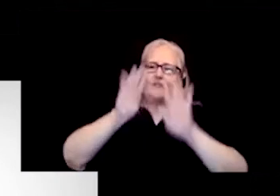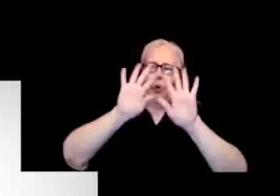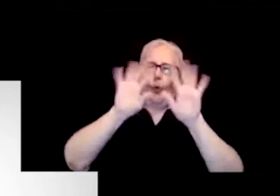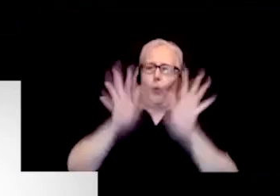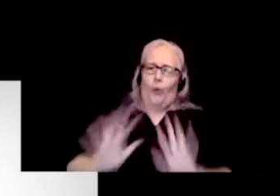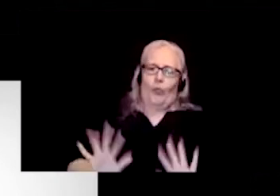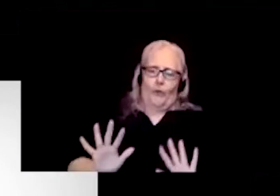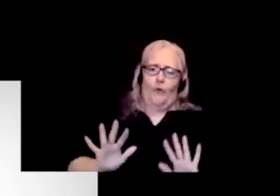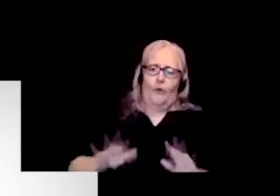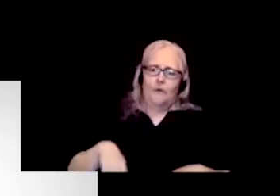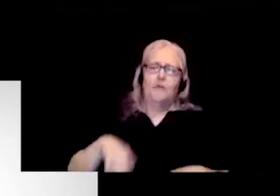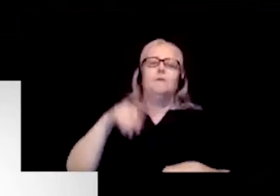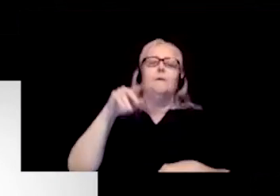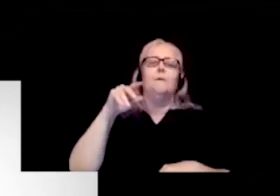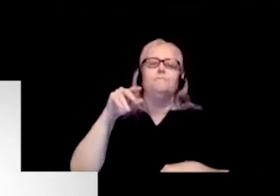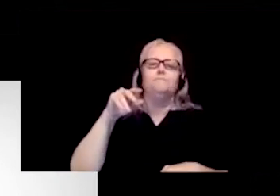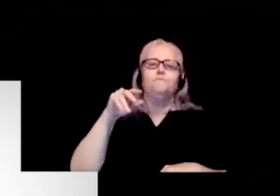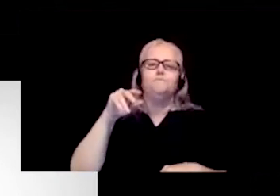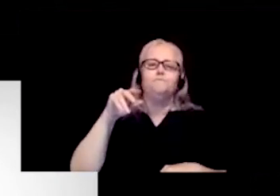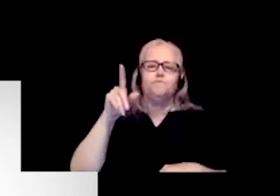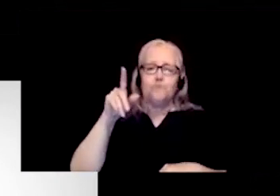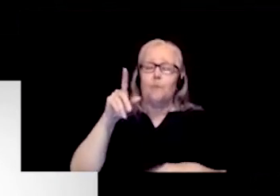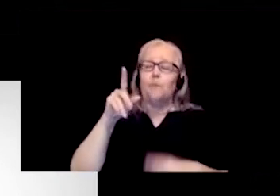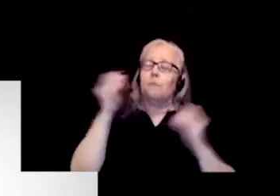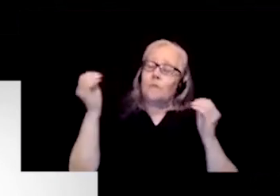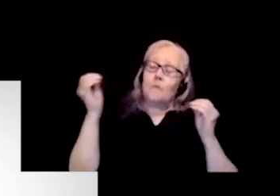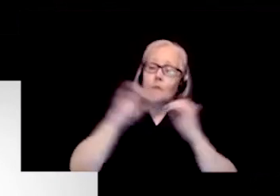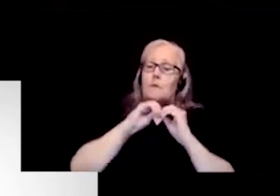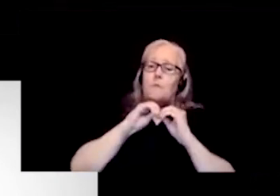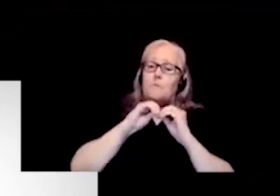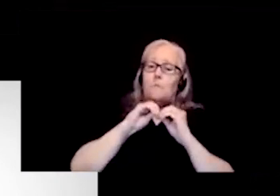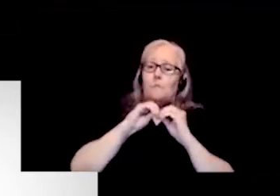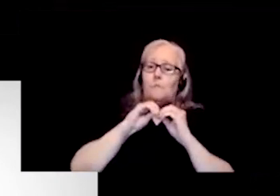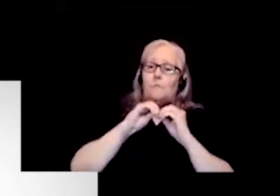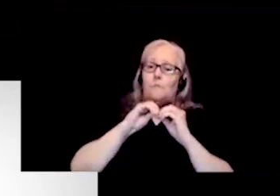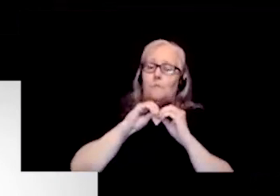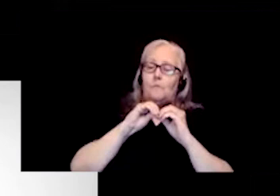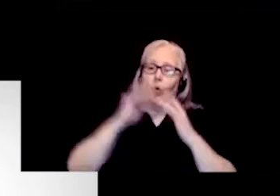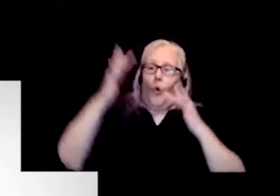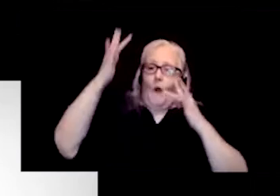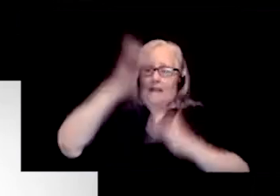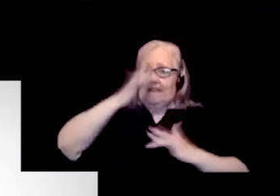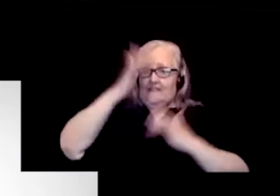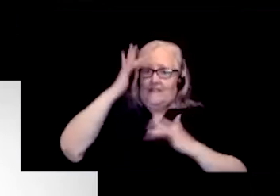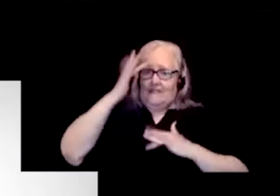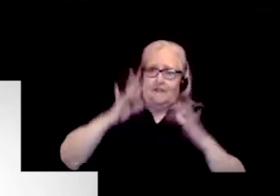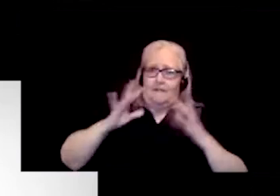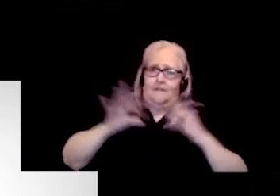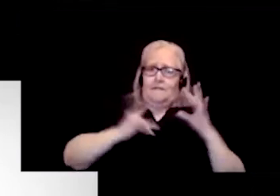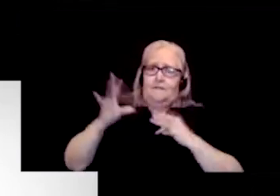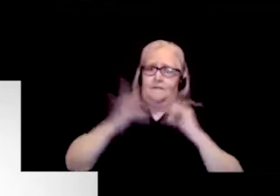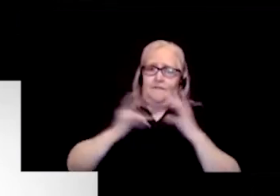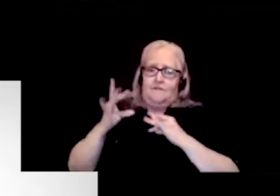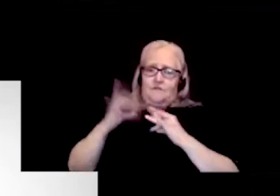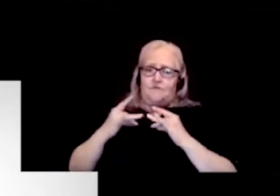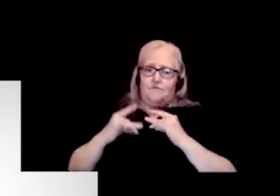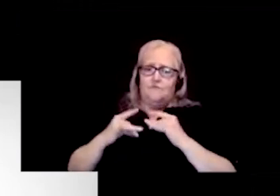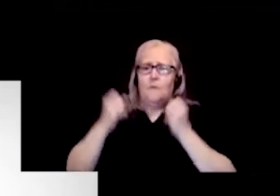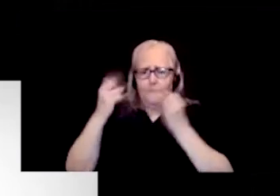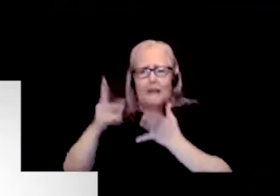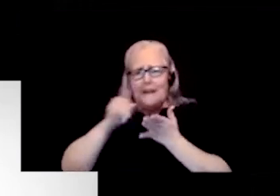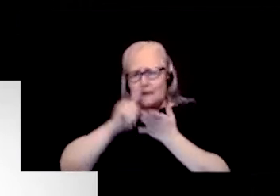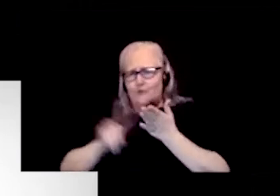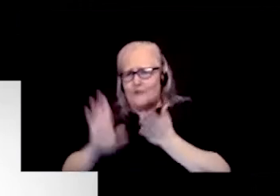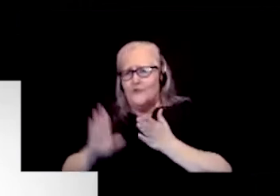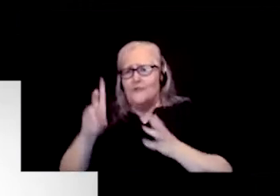has coined. And it increases our rates of diseases, right? As other researchers have identified, like Dr. David